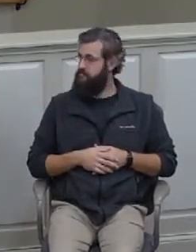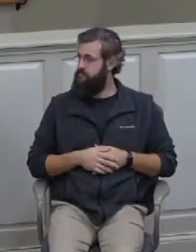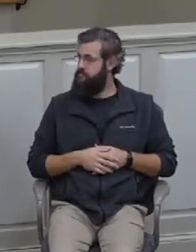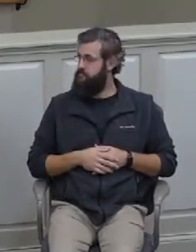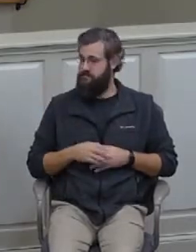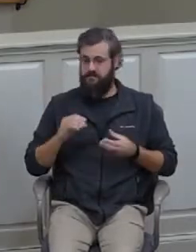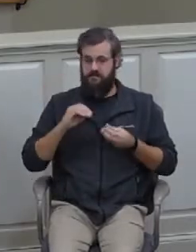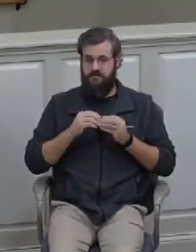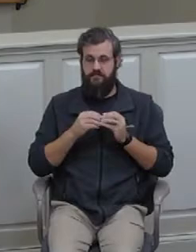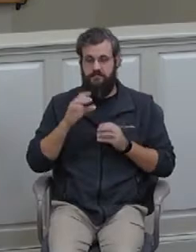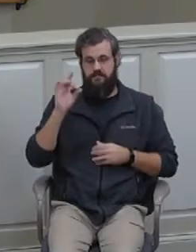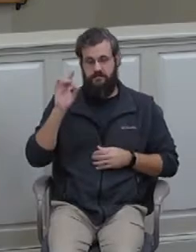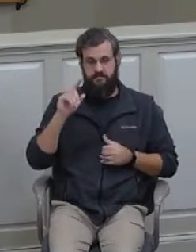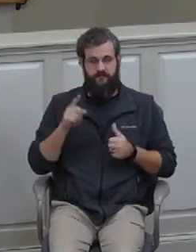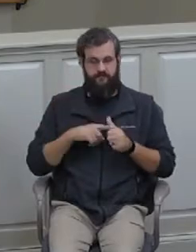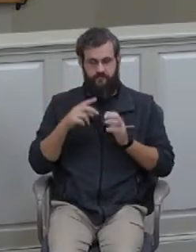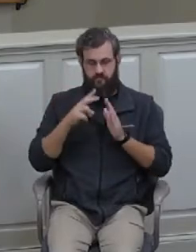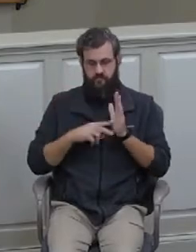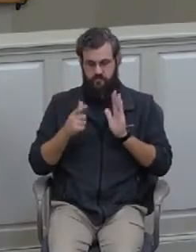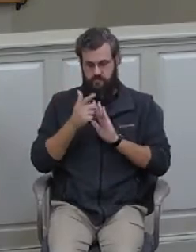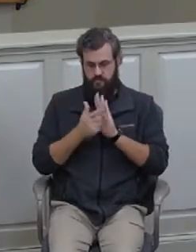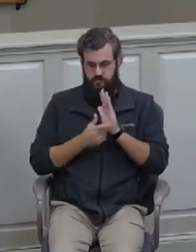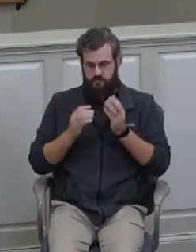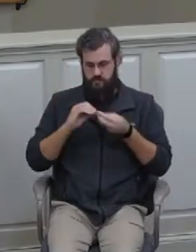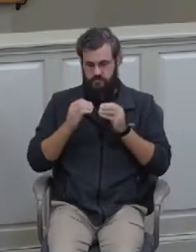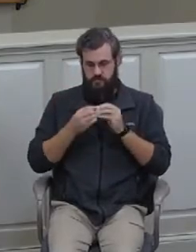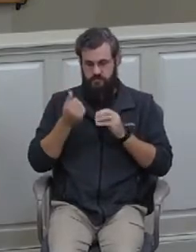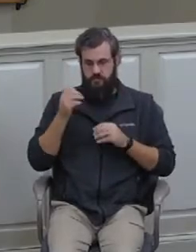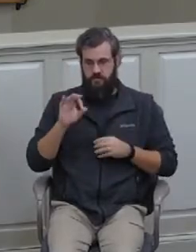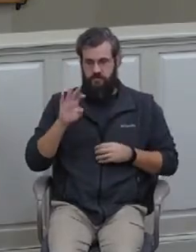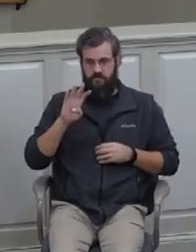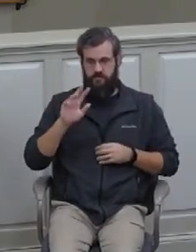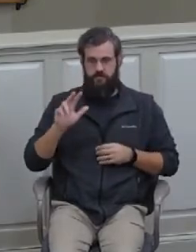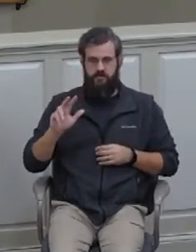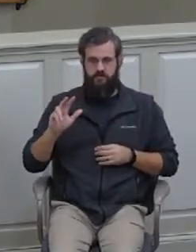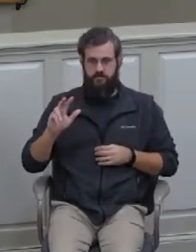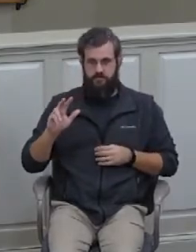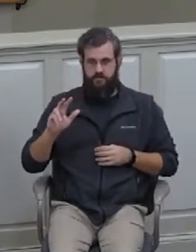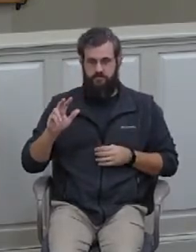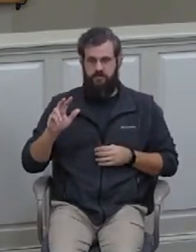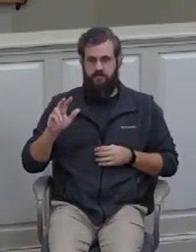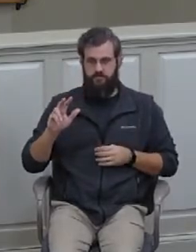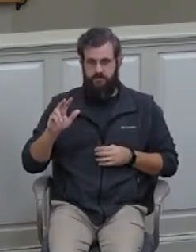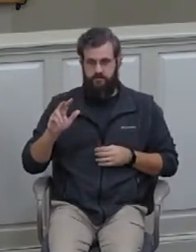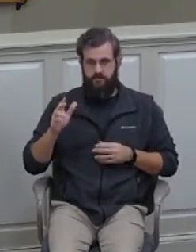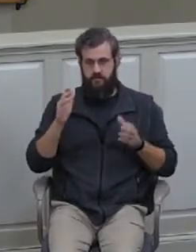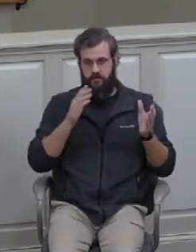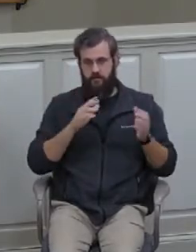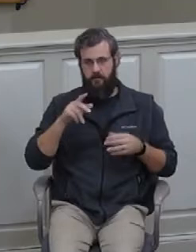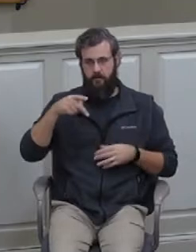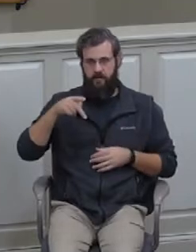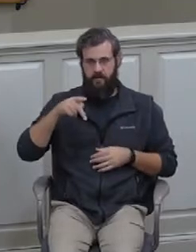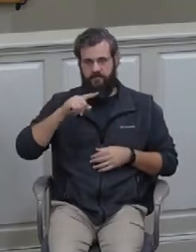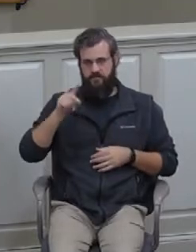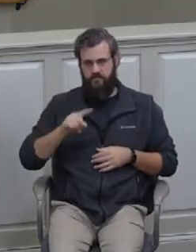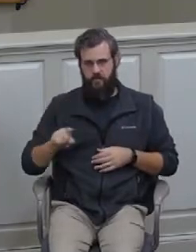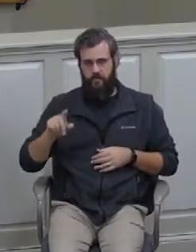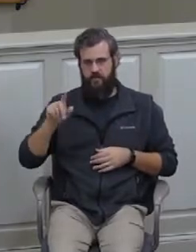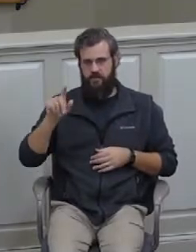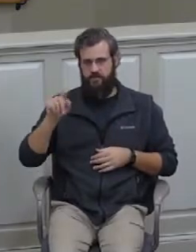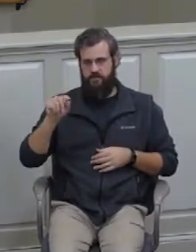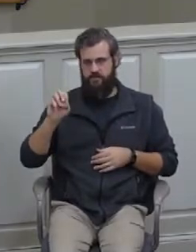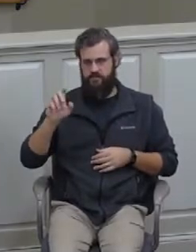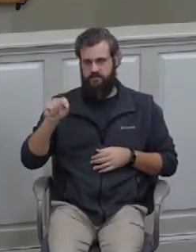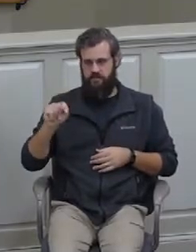Item 8 is the first reading of ordinance number 1943. This is the planning and zoning text